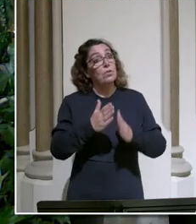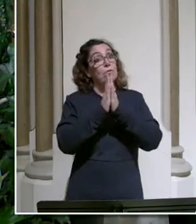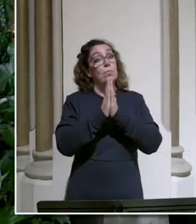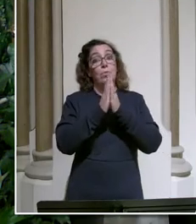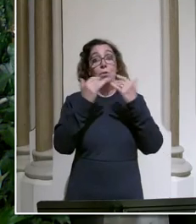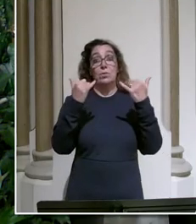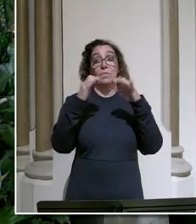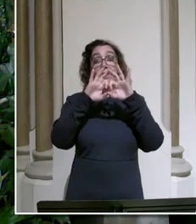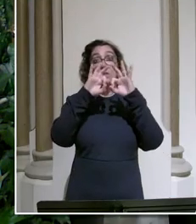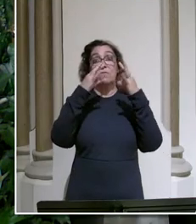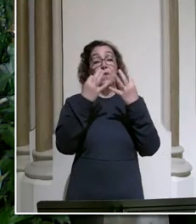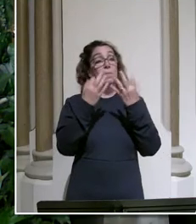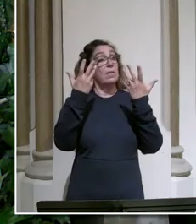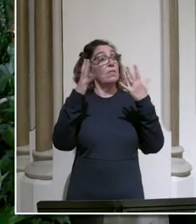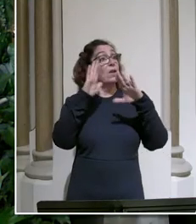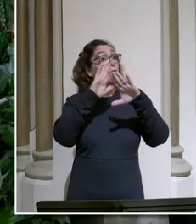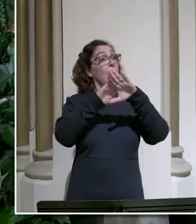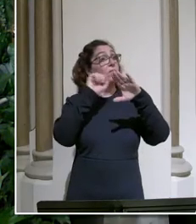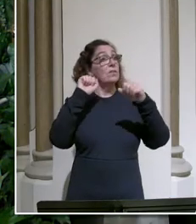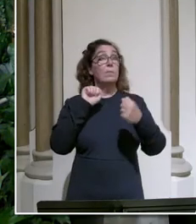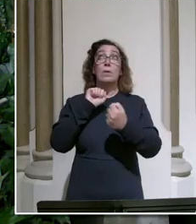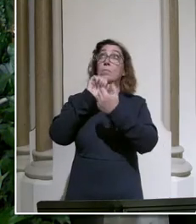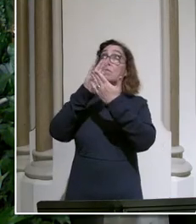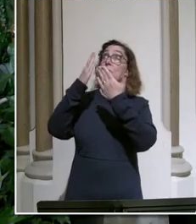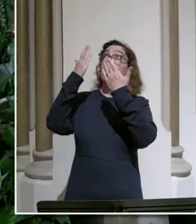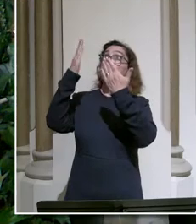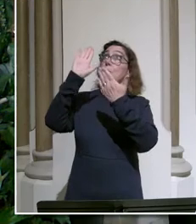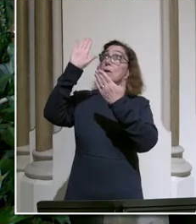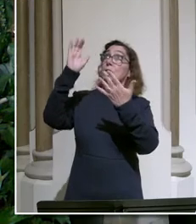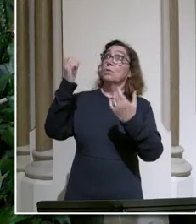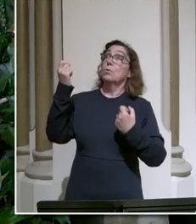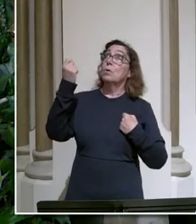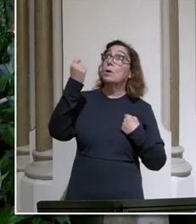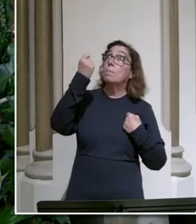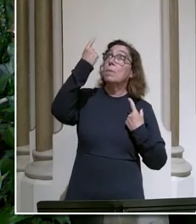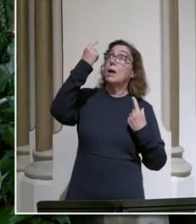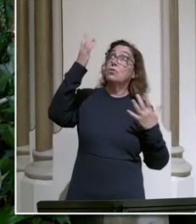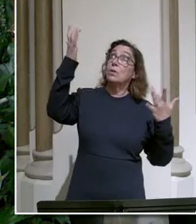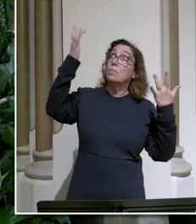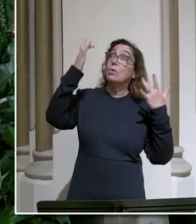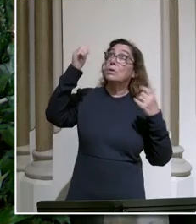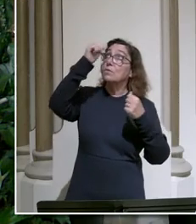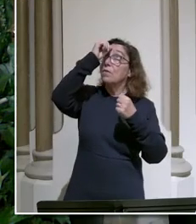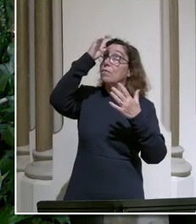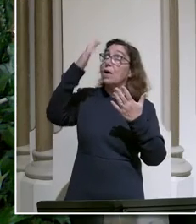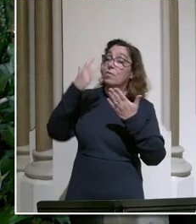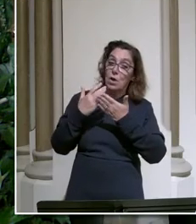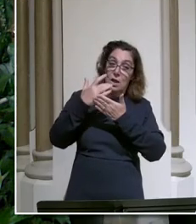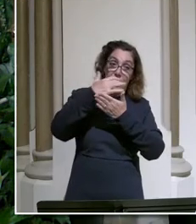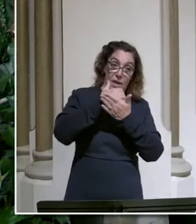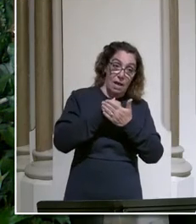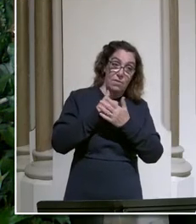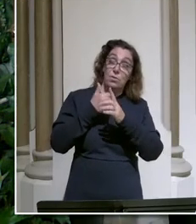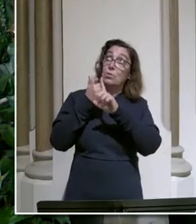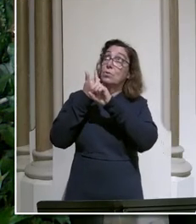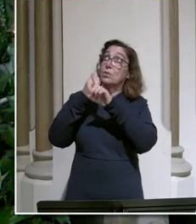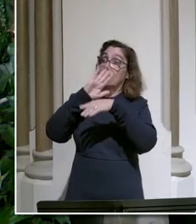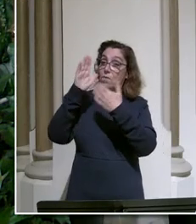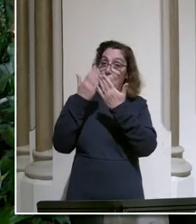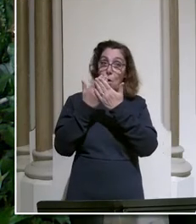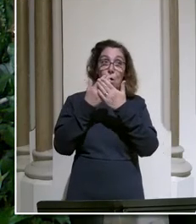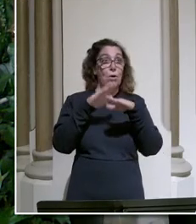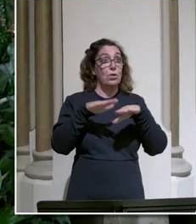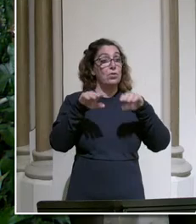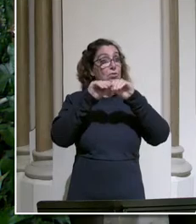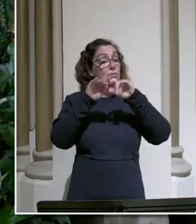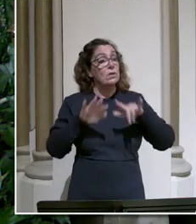this family whom you have summoned before you. In your compassion, O merciful Father, gather to yourself all your children scattered